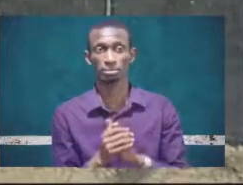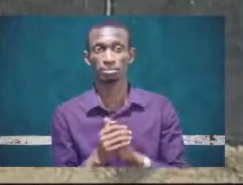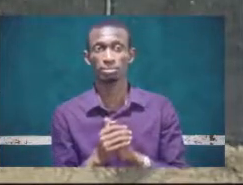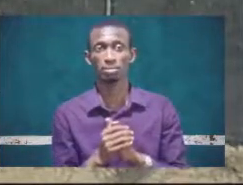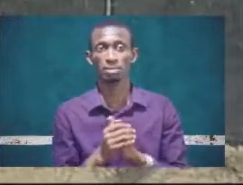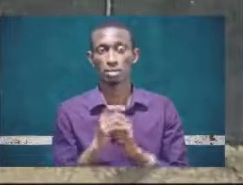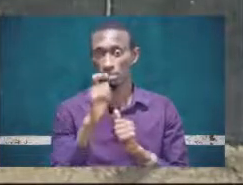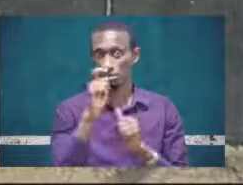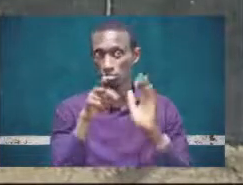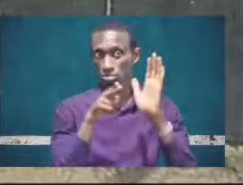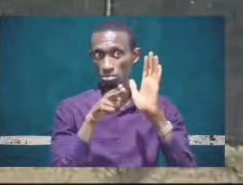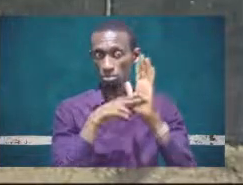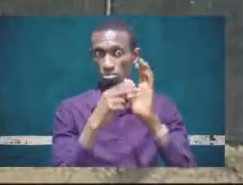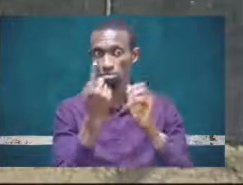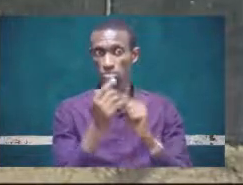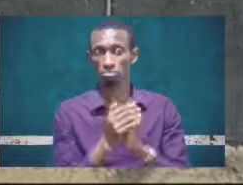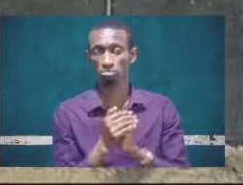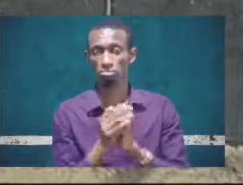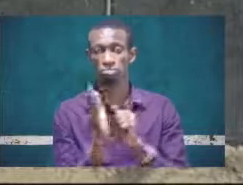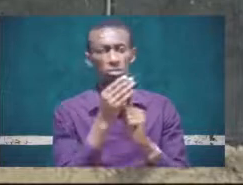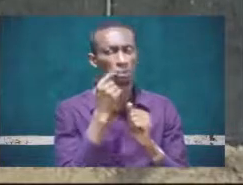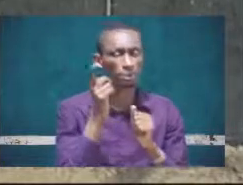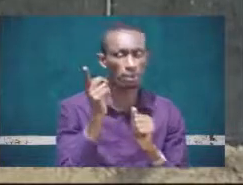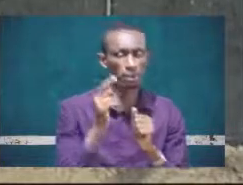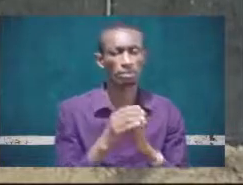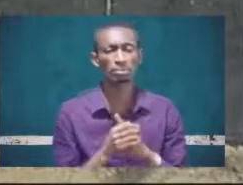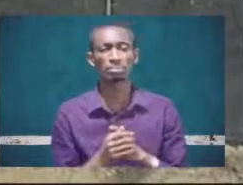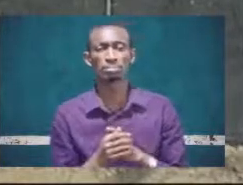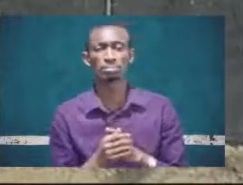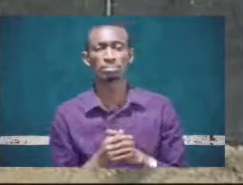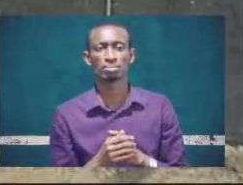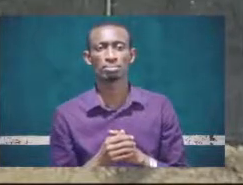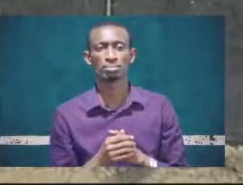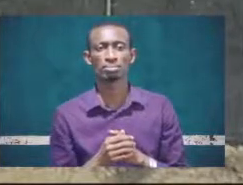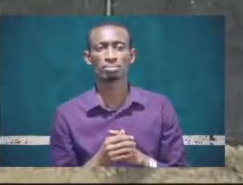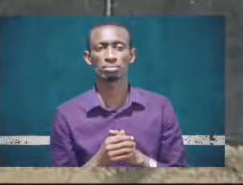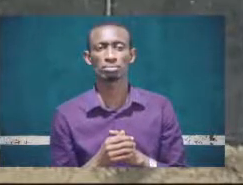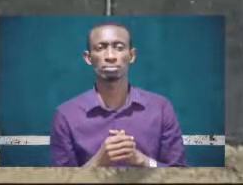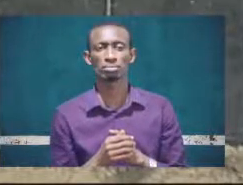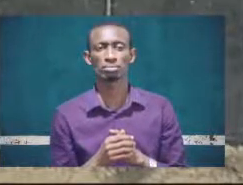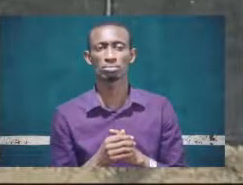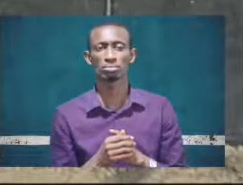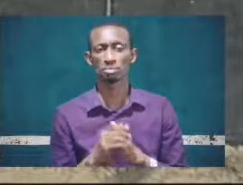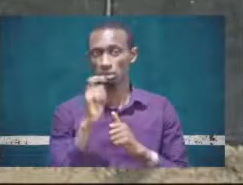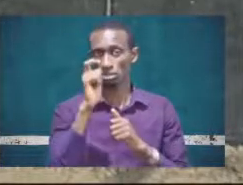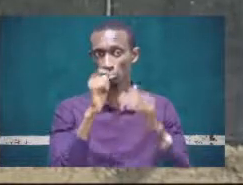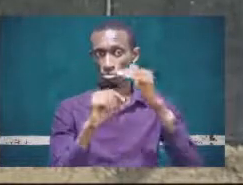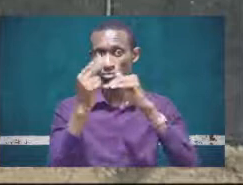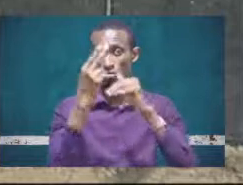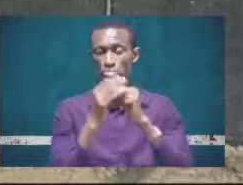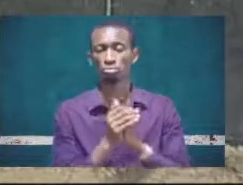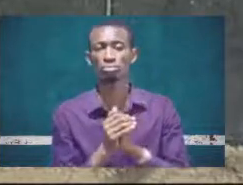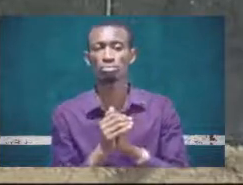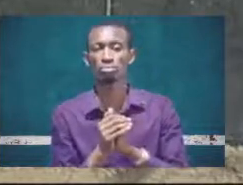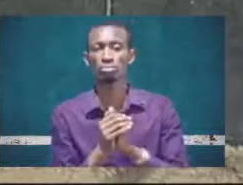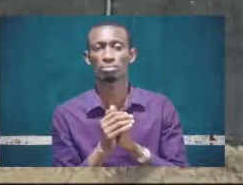is equal to 1. What about this? It will be x squared